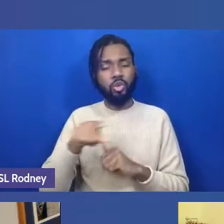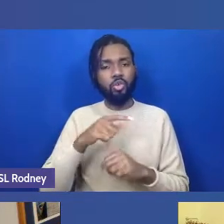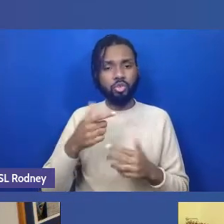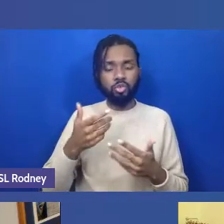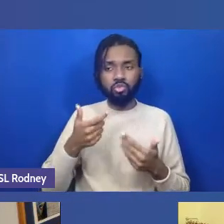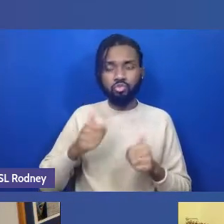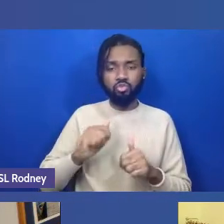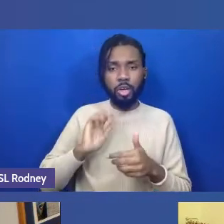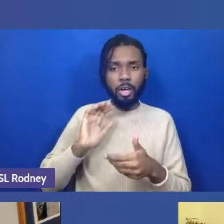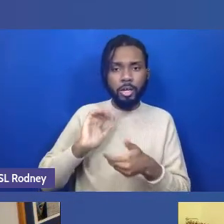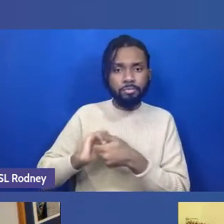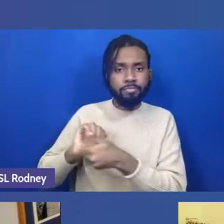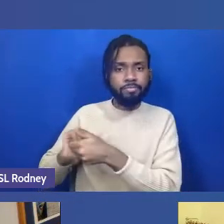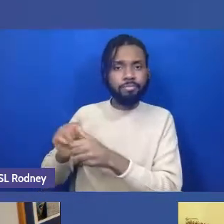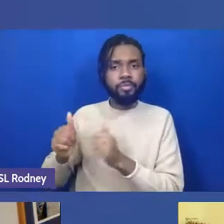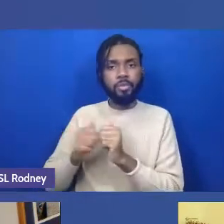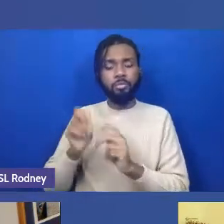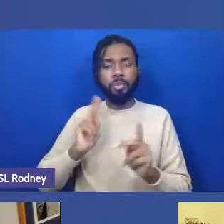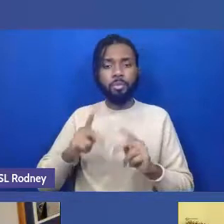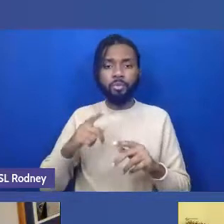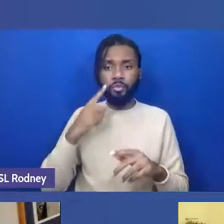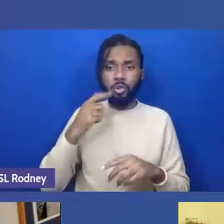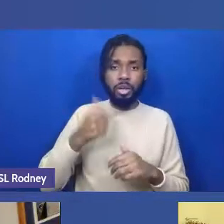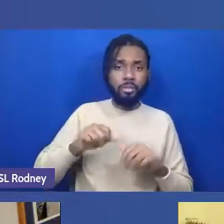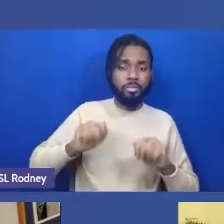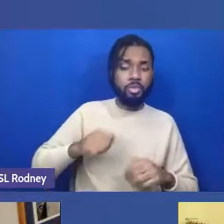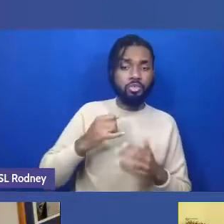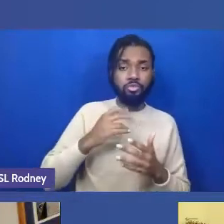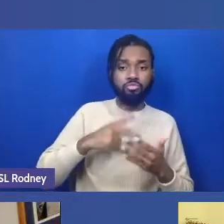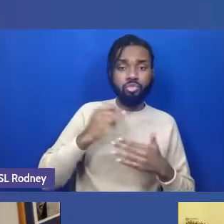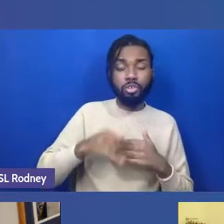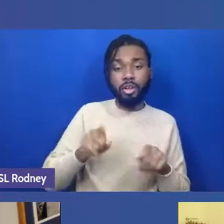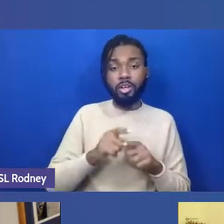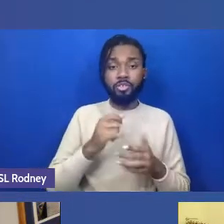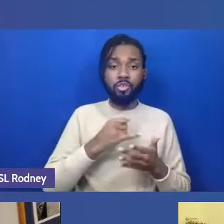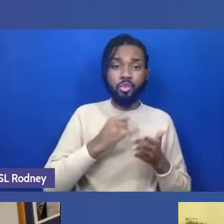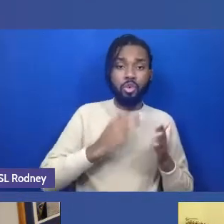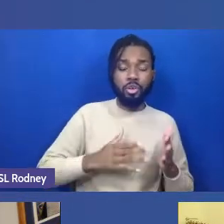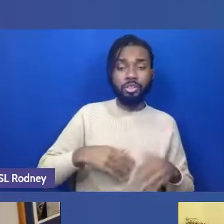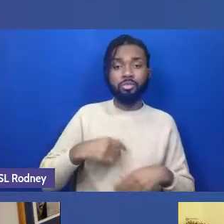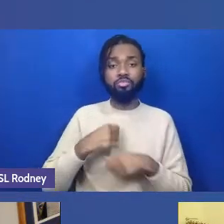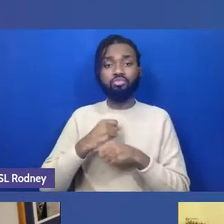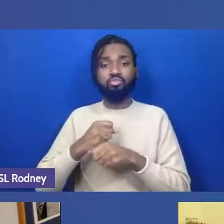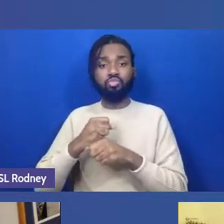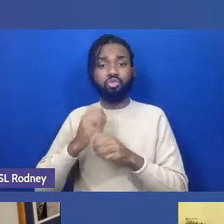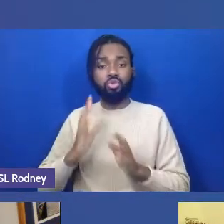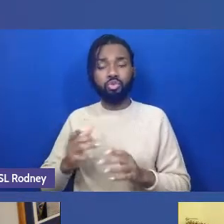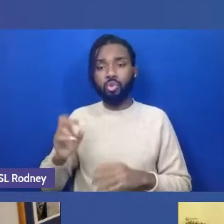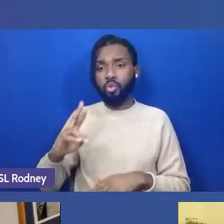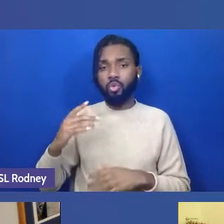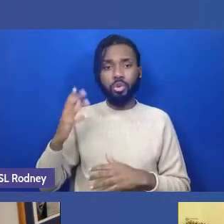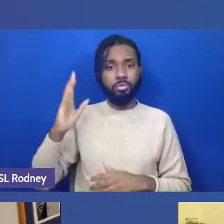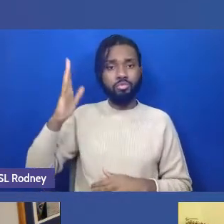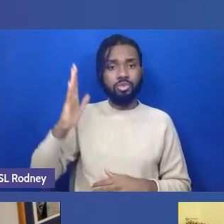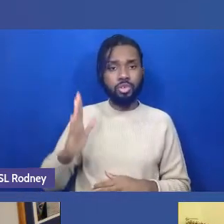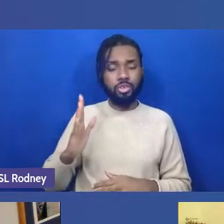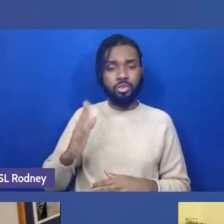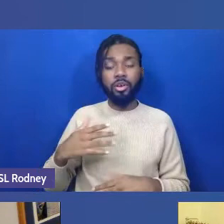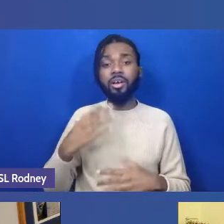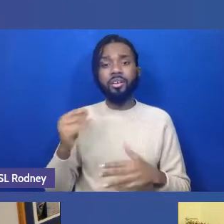projects, whether it be as an artist, producer, or presenter? And how is pitching an active part of your practice or